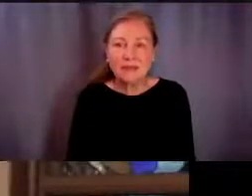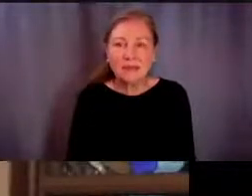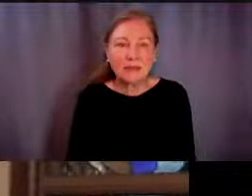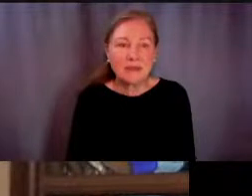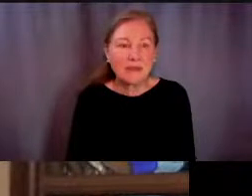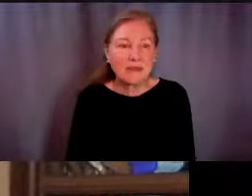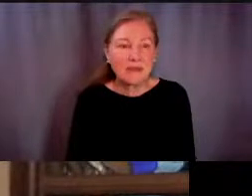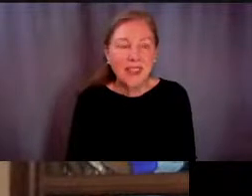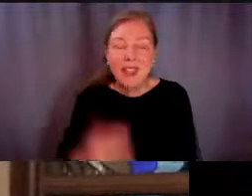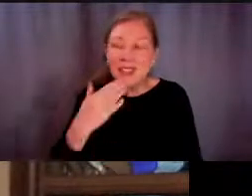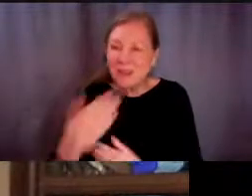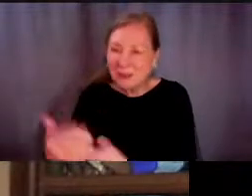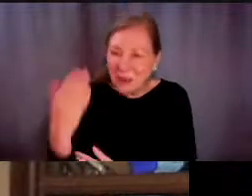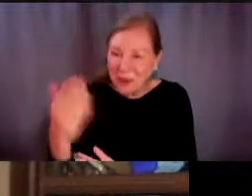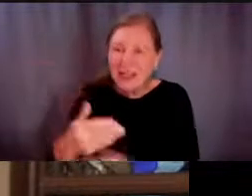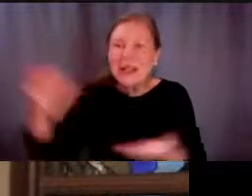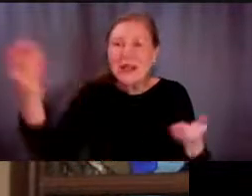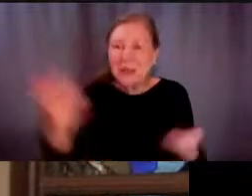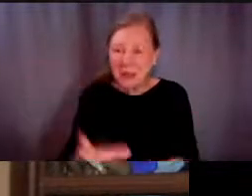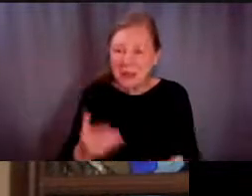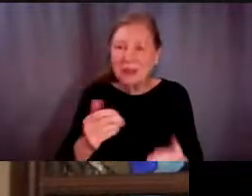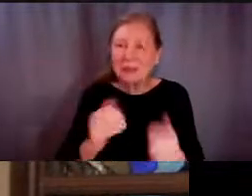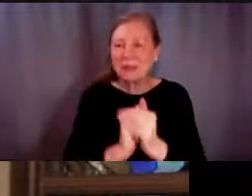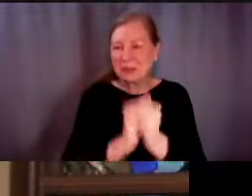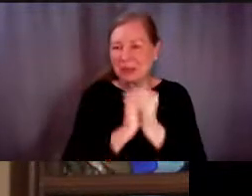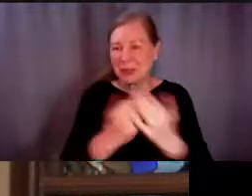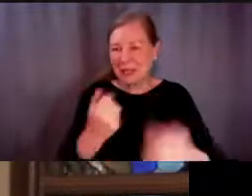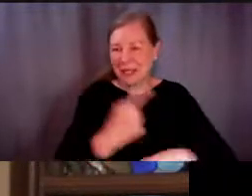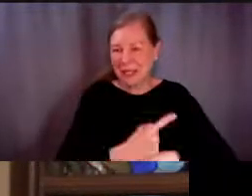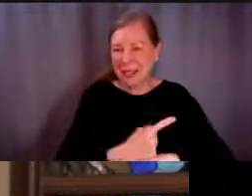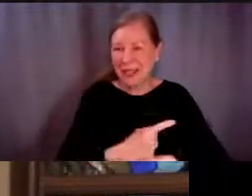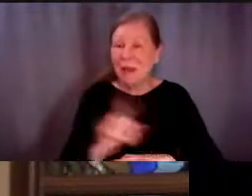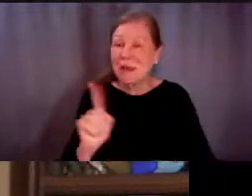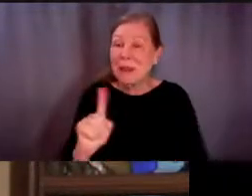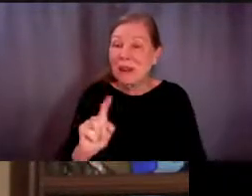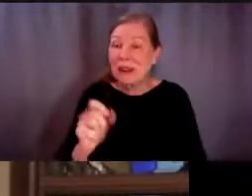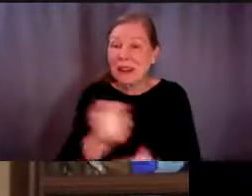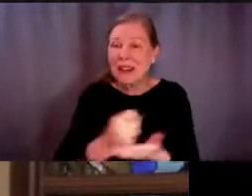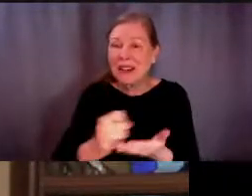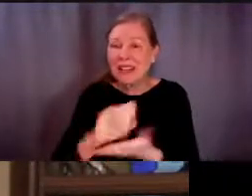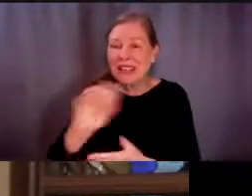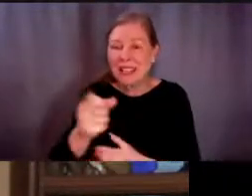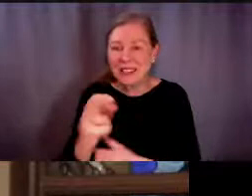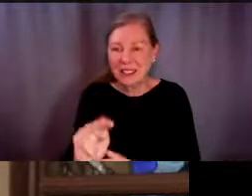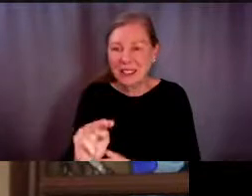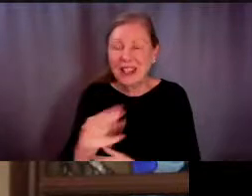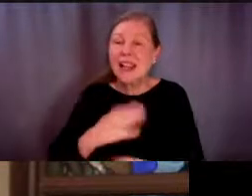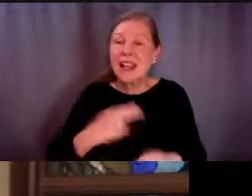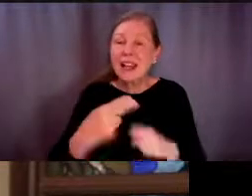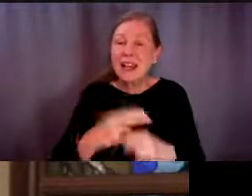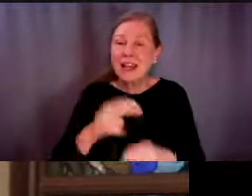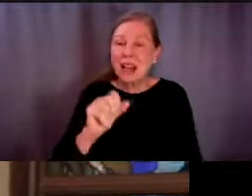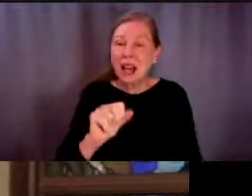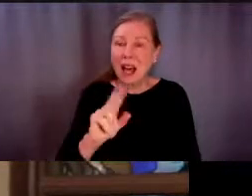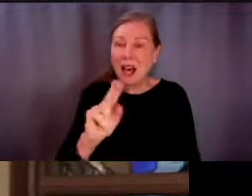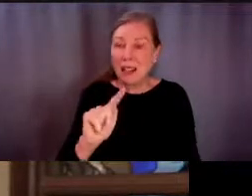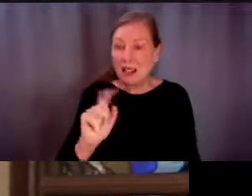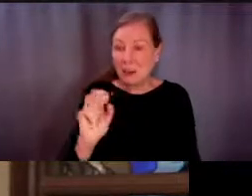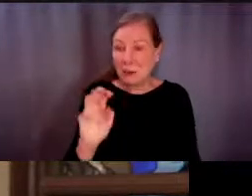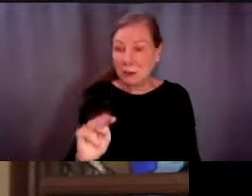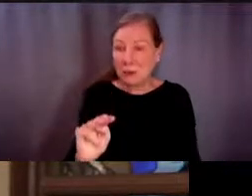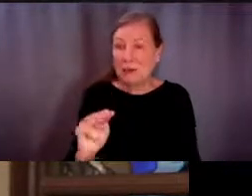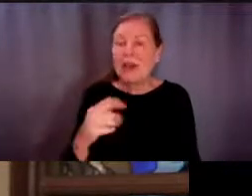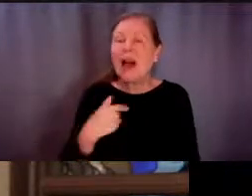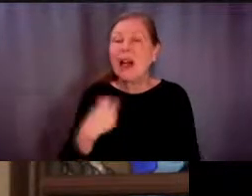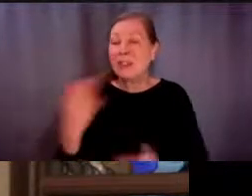Good morning. Welcome to worship today at St. John. My name is Autumn, and I serve as the pastor of student and family ministry.